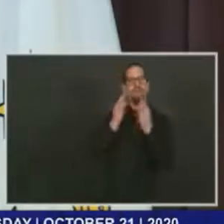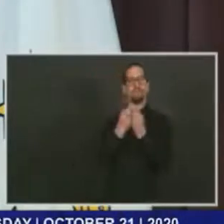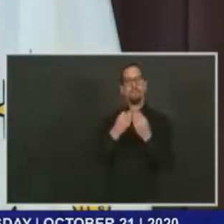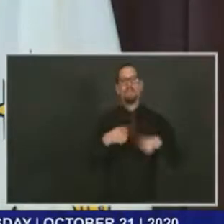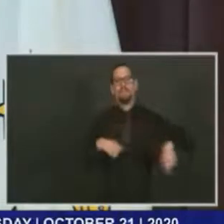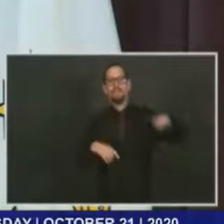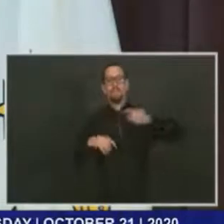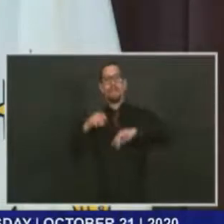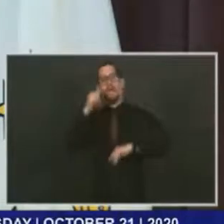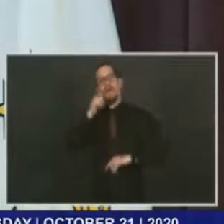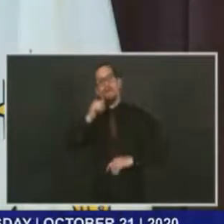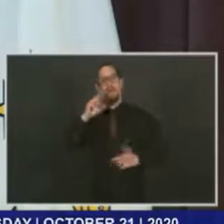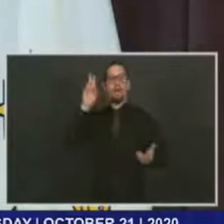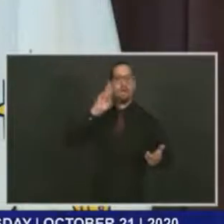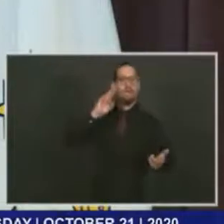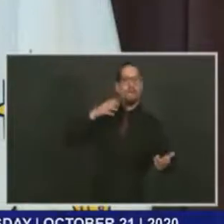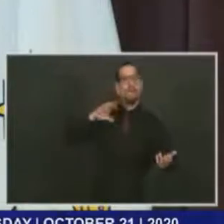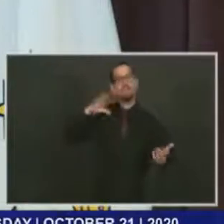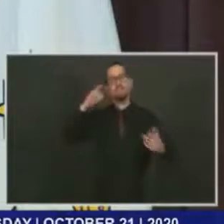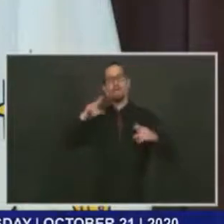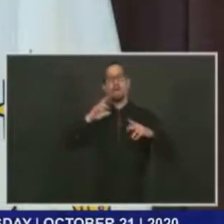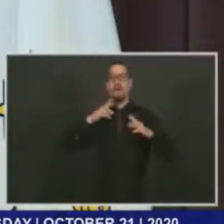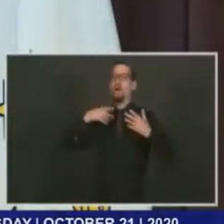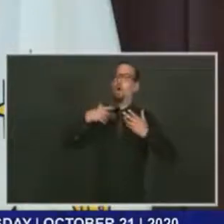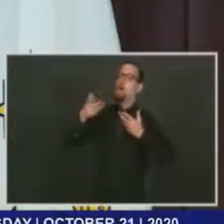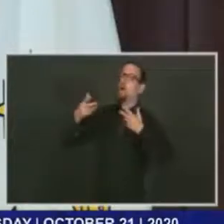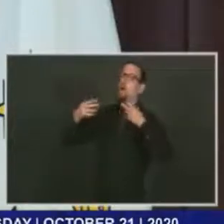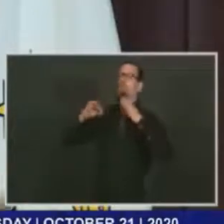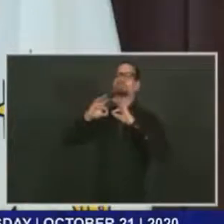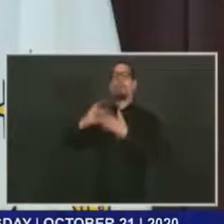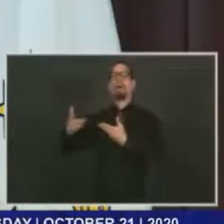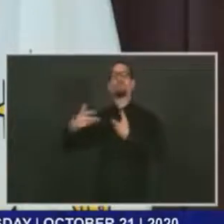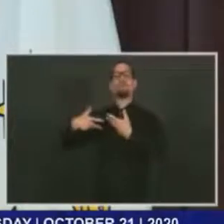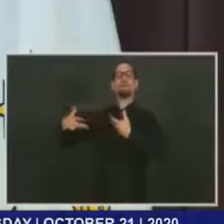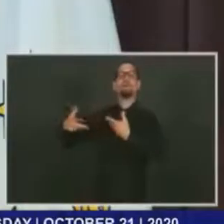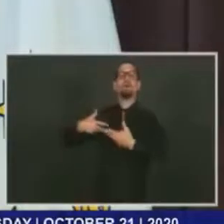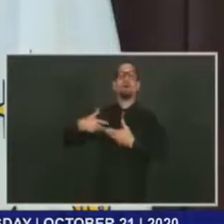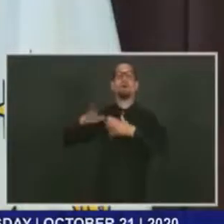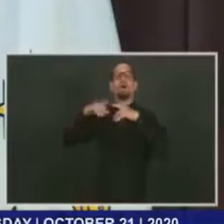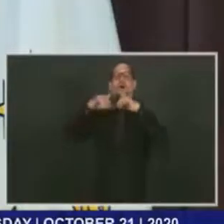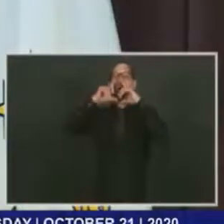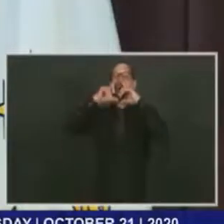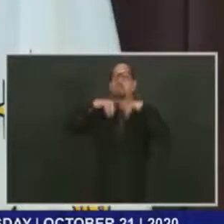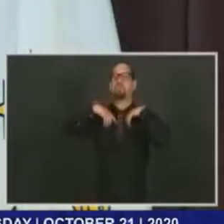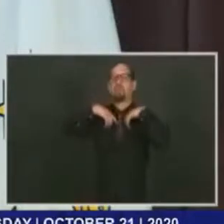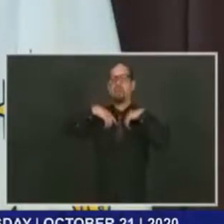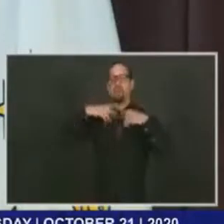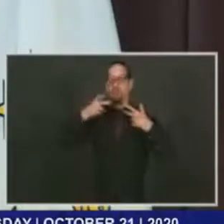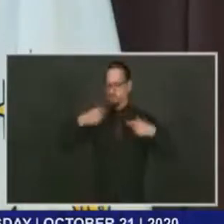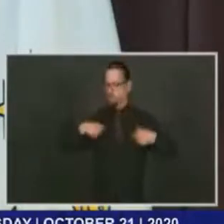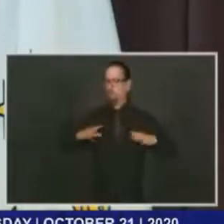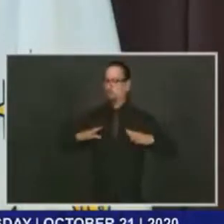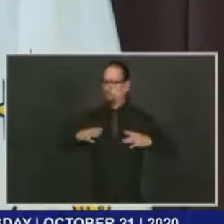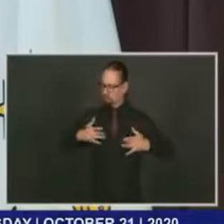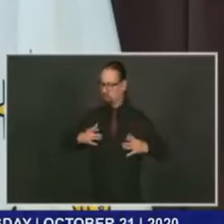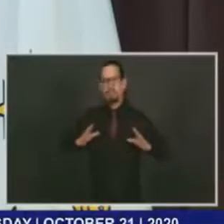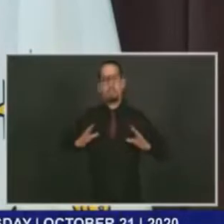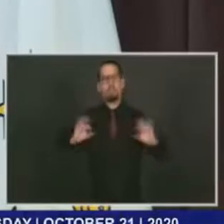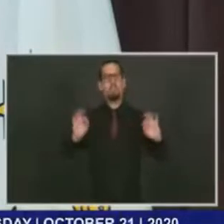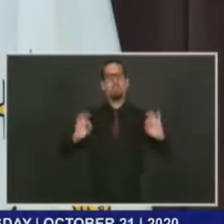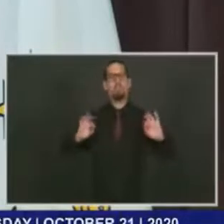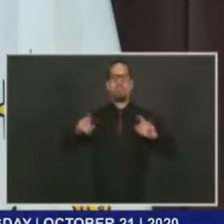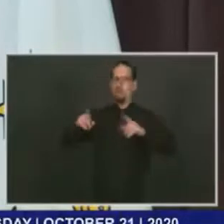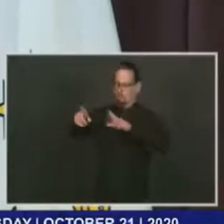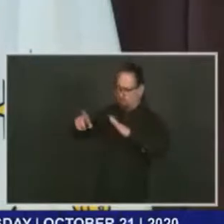outside of your household, close friends, they look fine. People think everything is fine, their guards are down, they take their